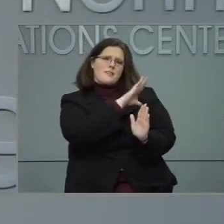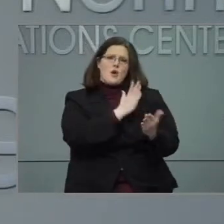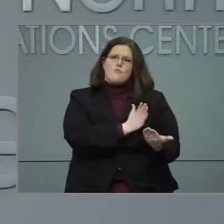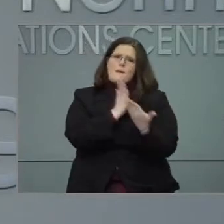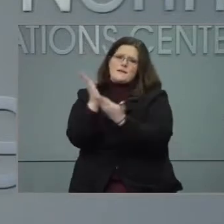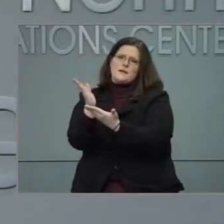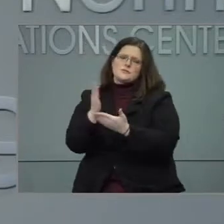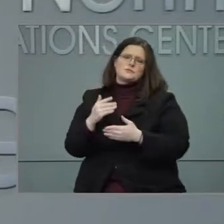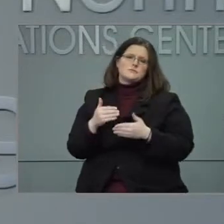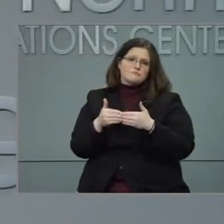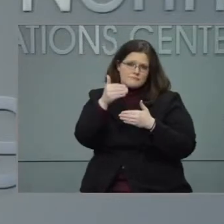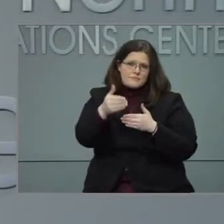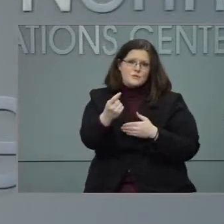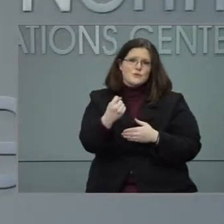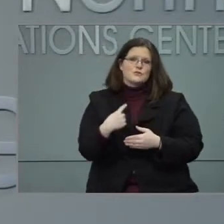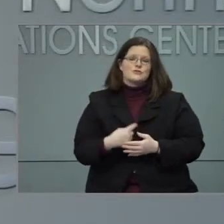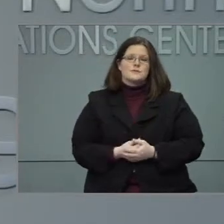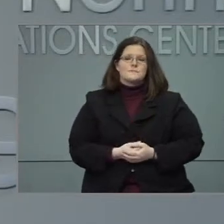Next question, please.